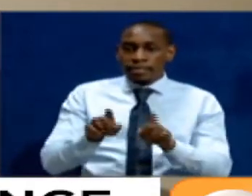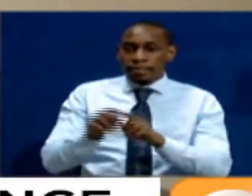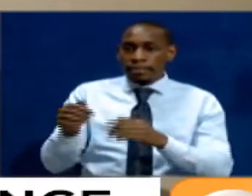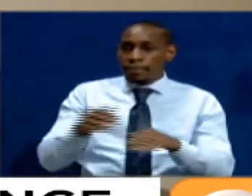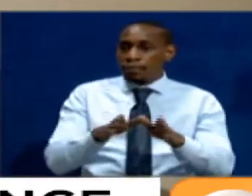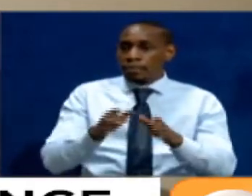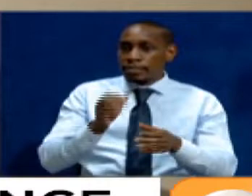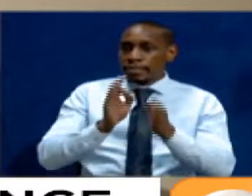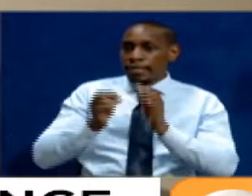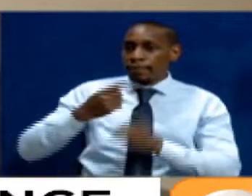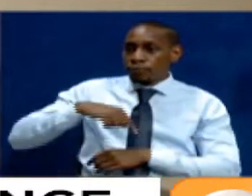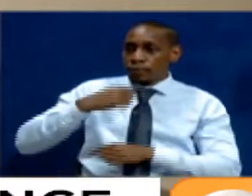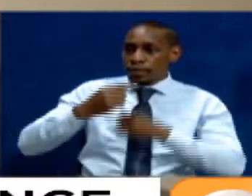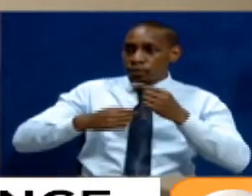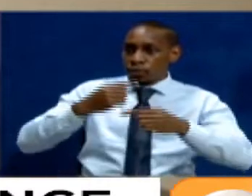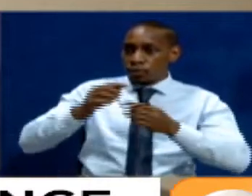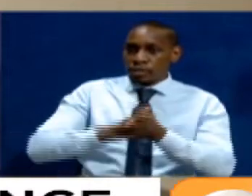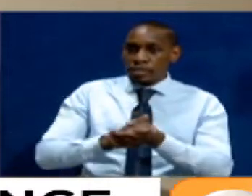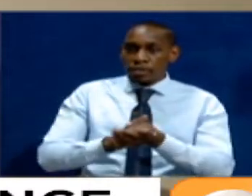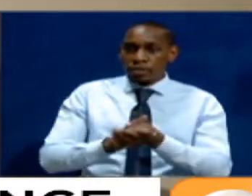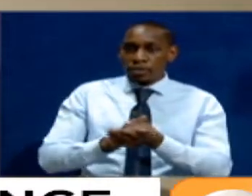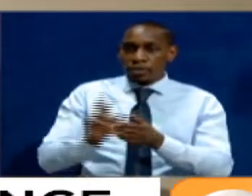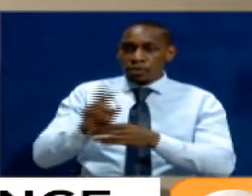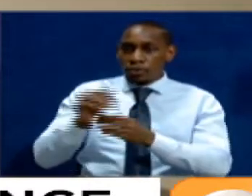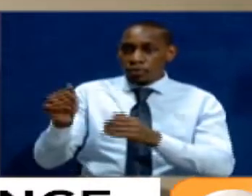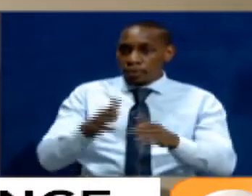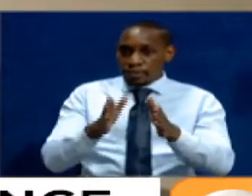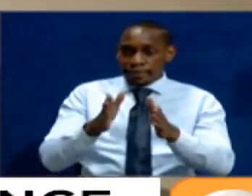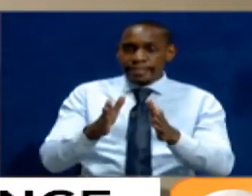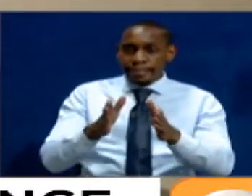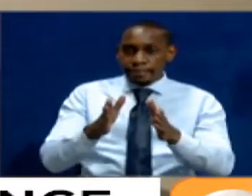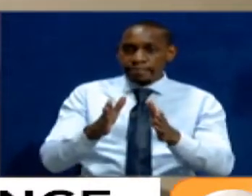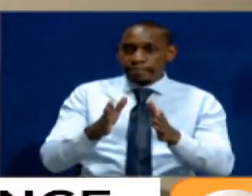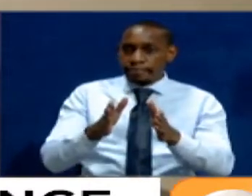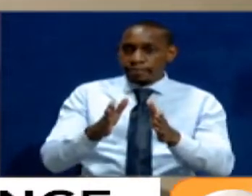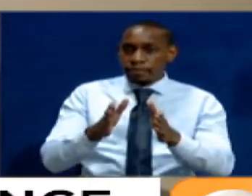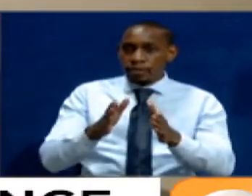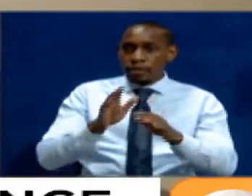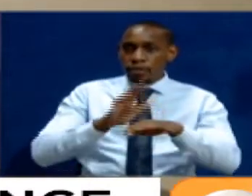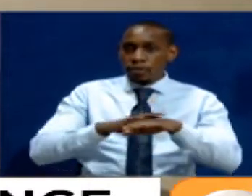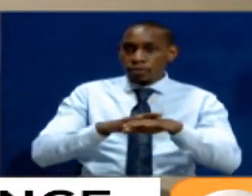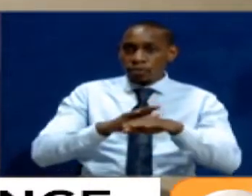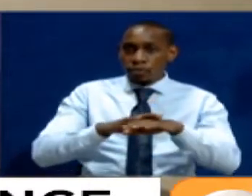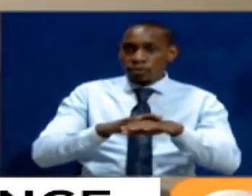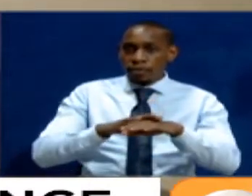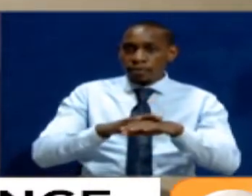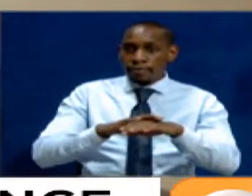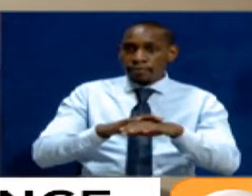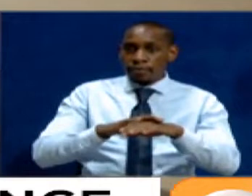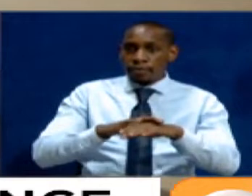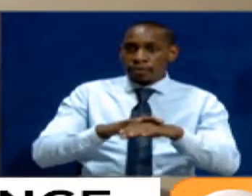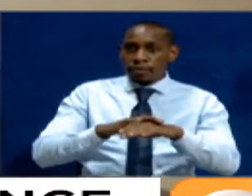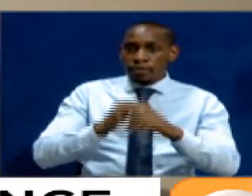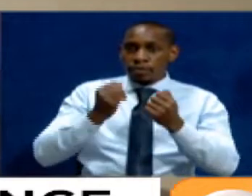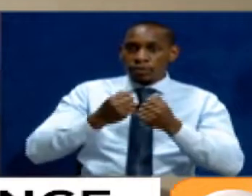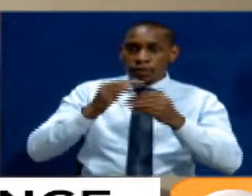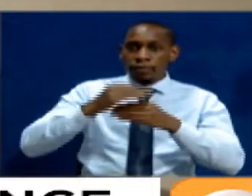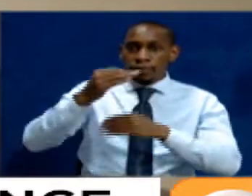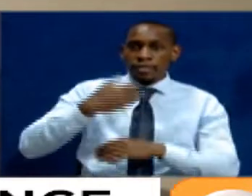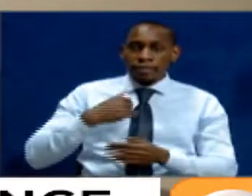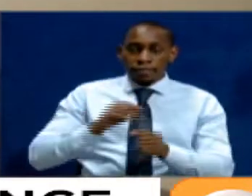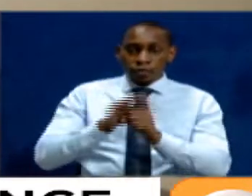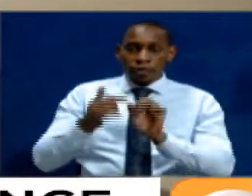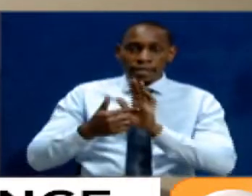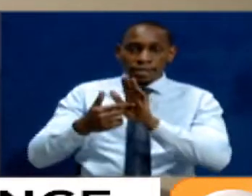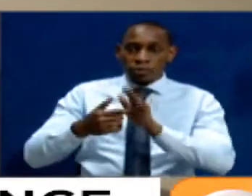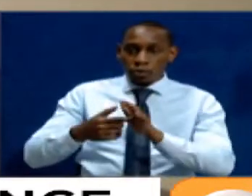opportunities, if we continue to take advantage of those opportunities, there is greater promise. This pandemic has shown us what